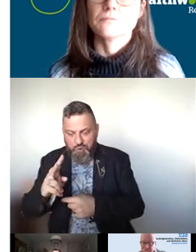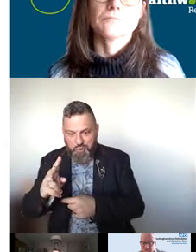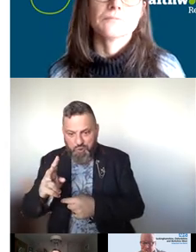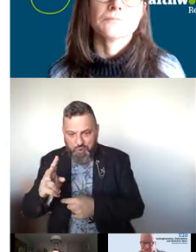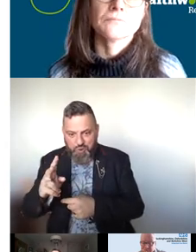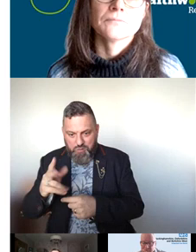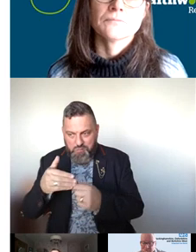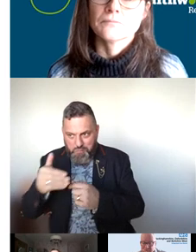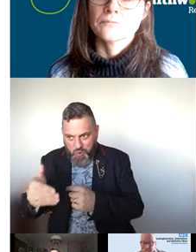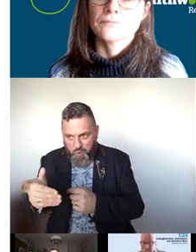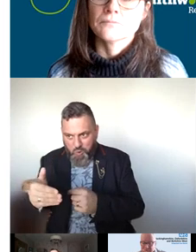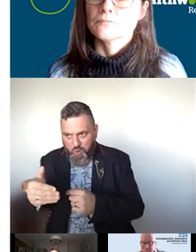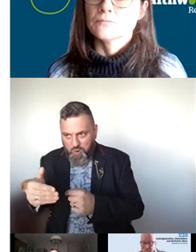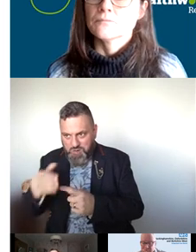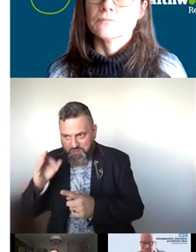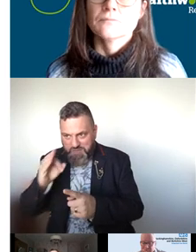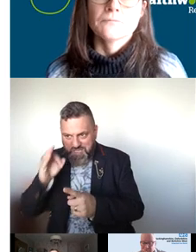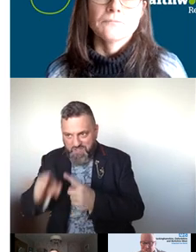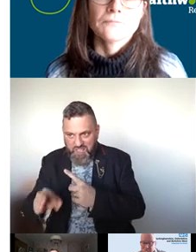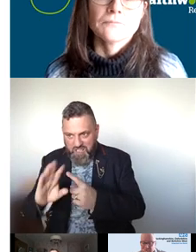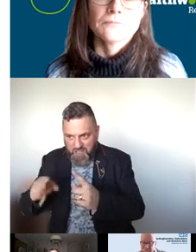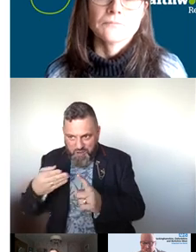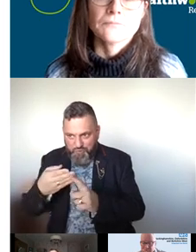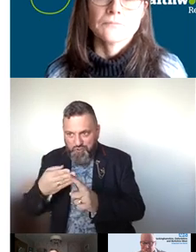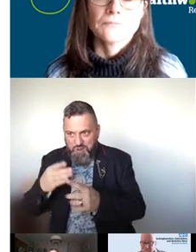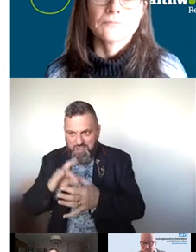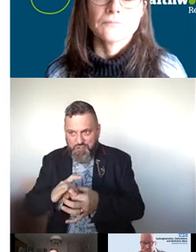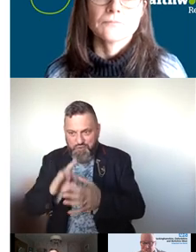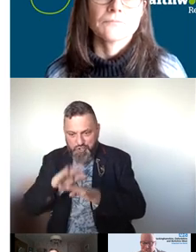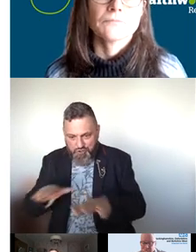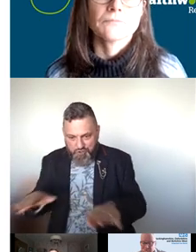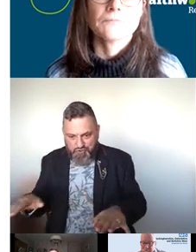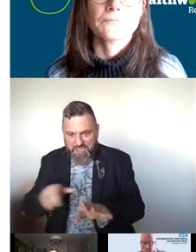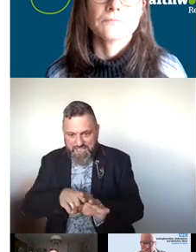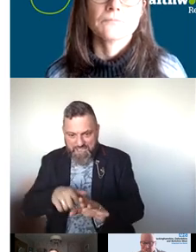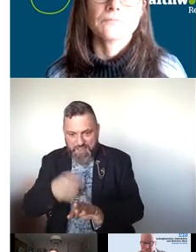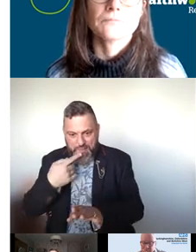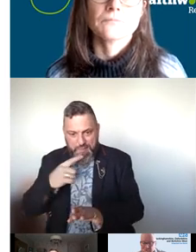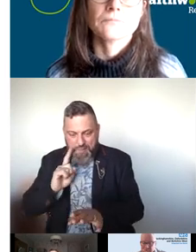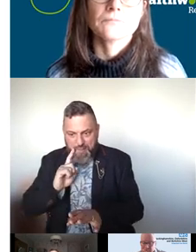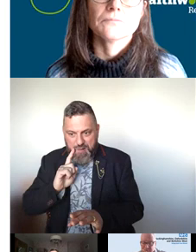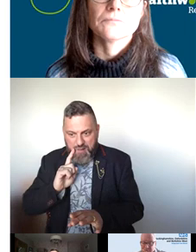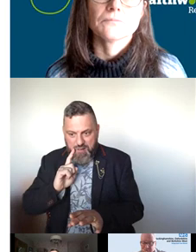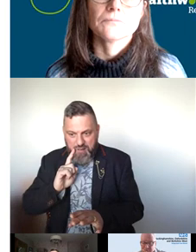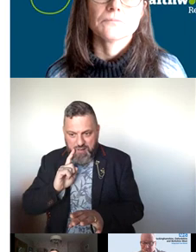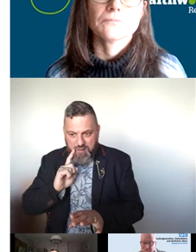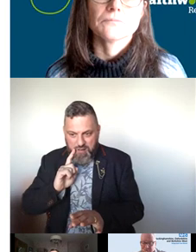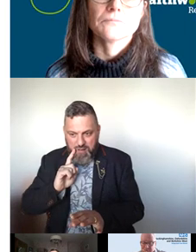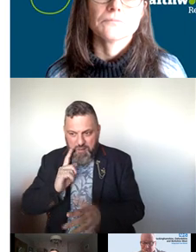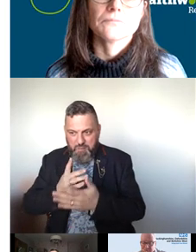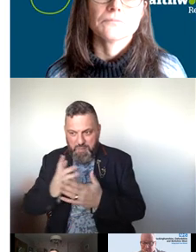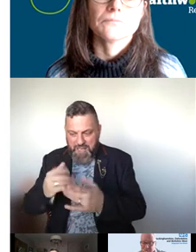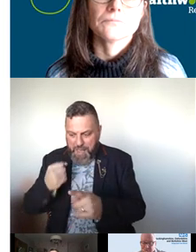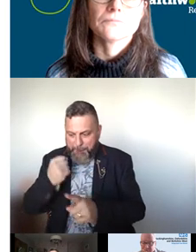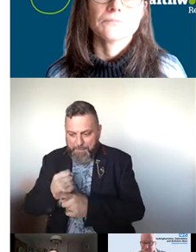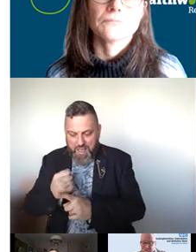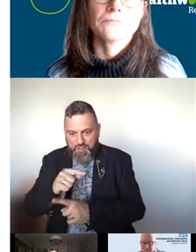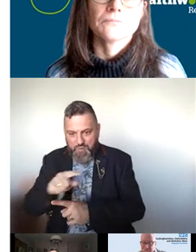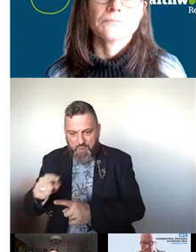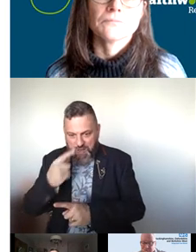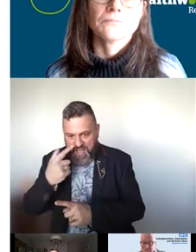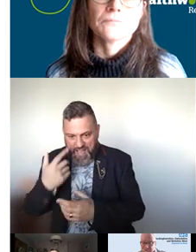more targeted approach around children and young people. Again, very much welcomed. The greatest impact we can have on tackling